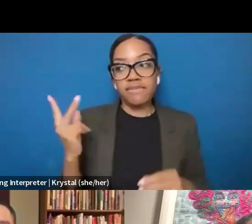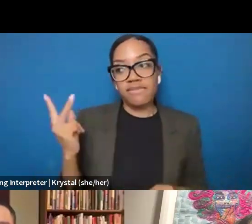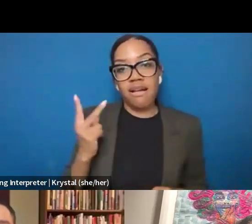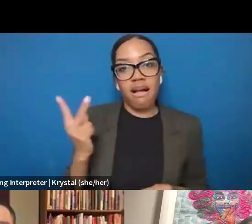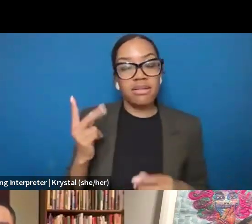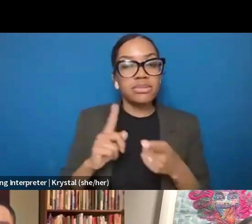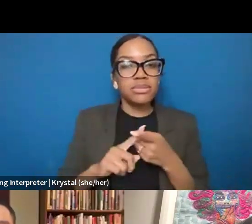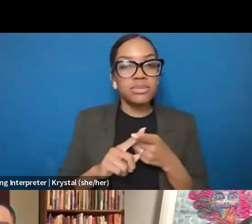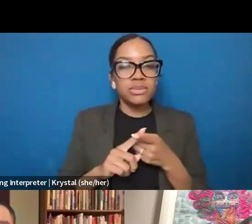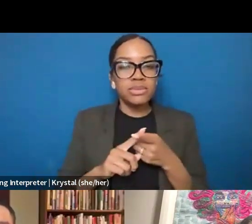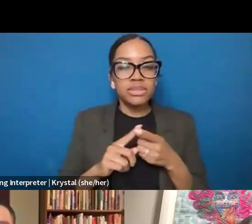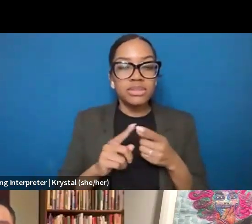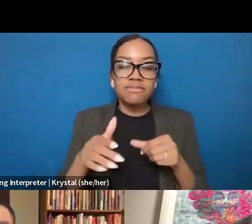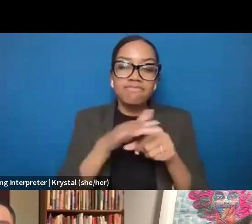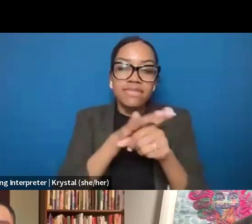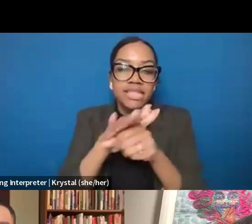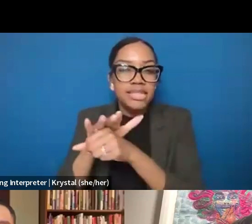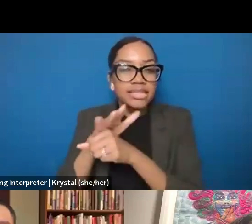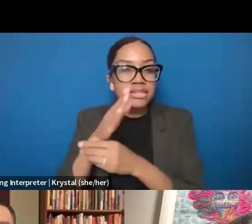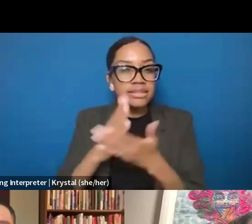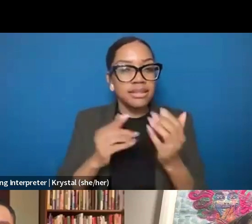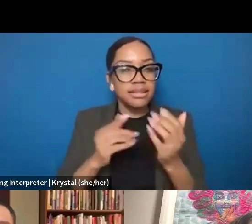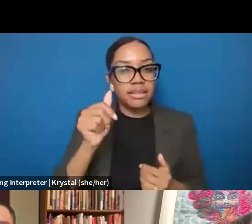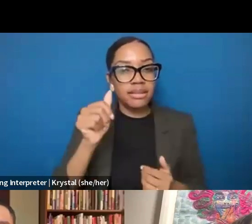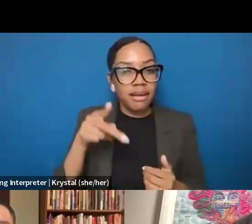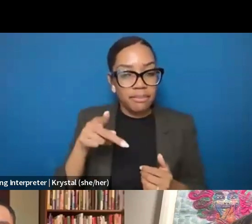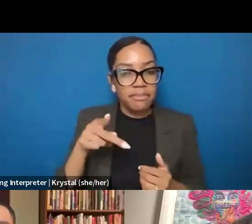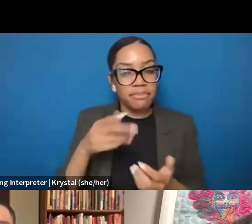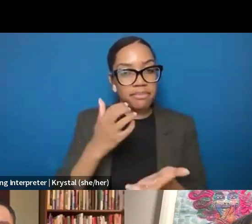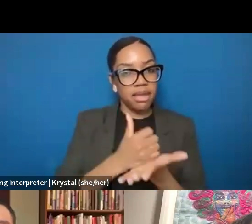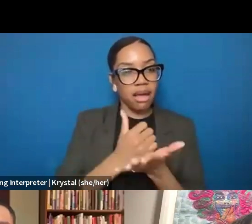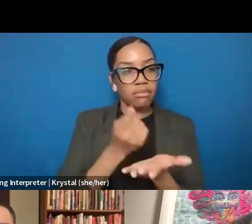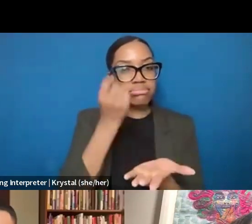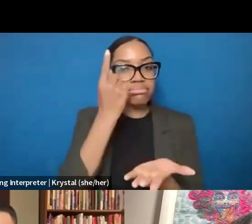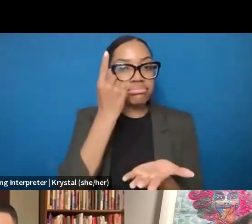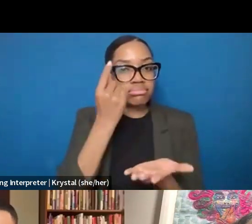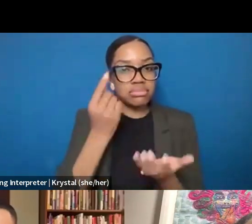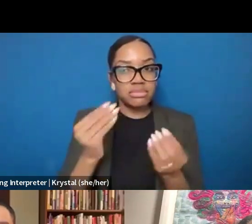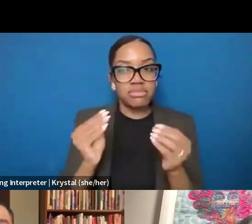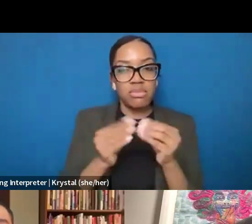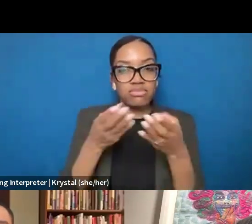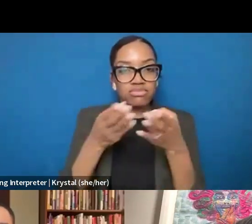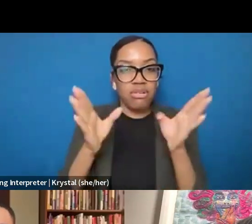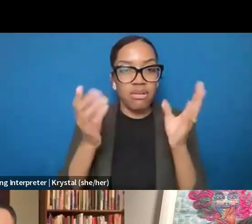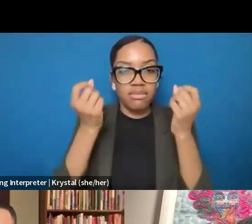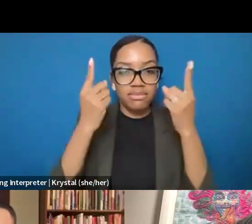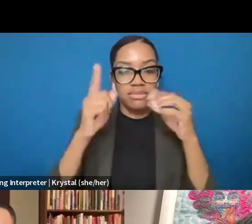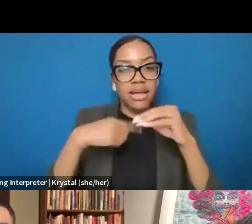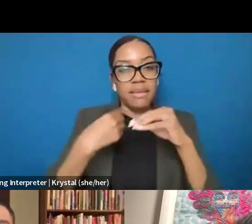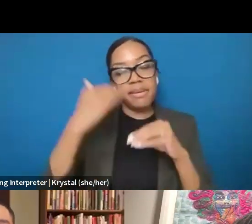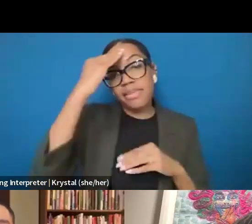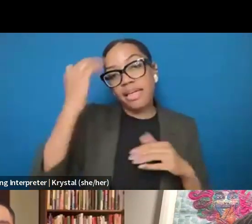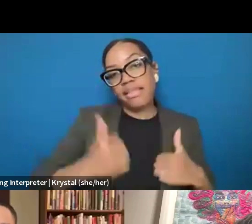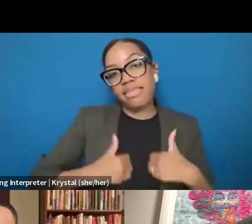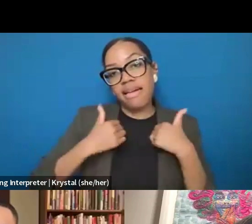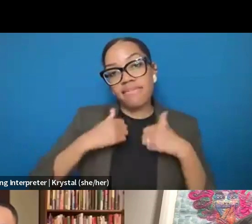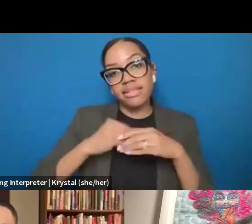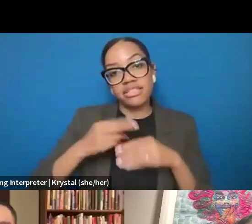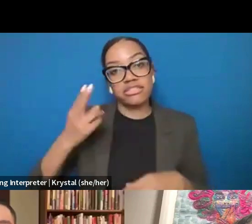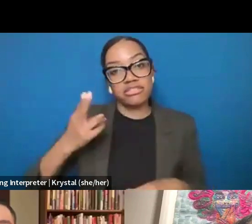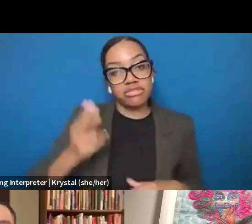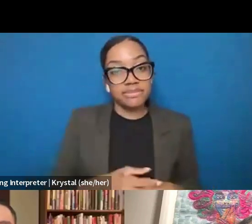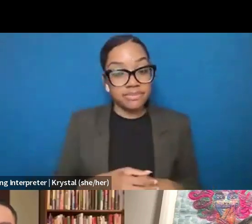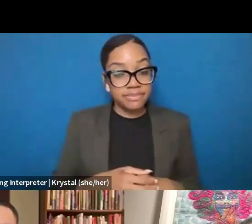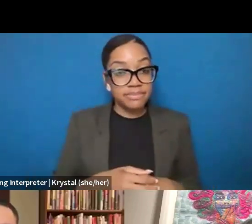fill in a gap in general understanding about Black life and history. And we think that